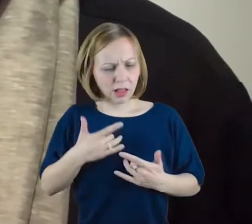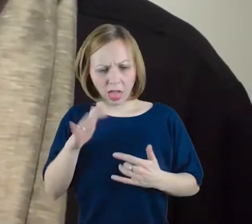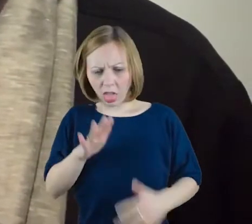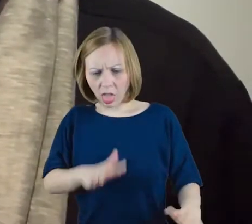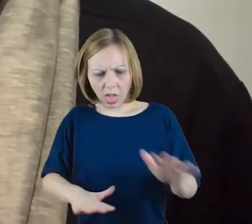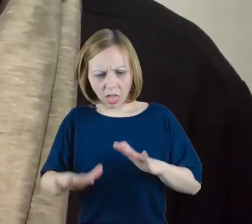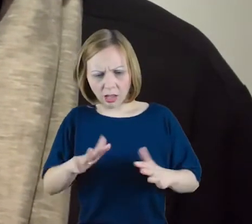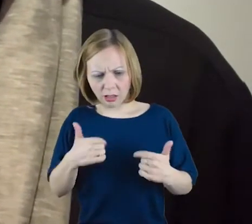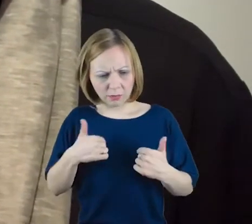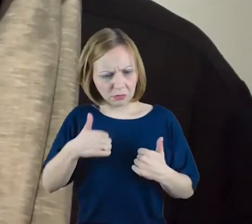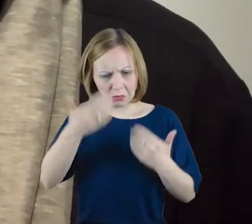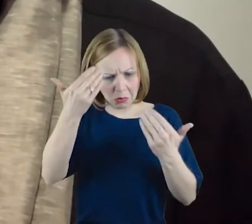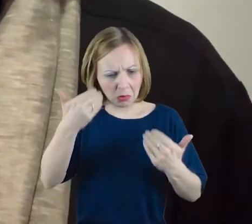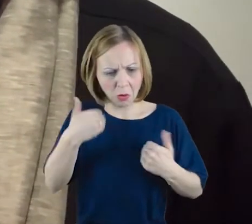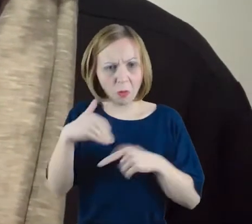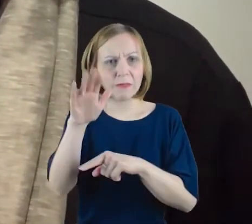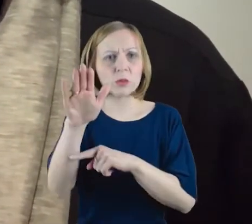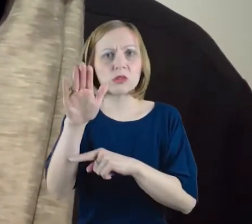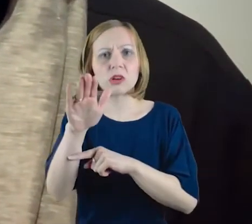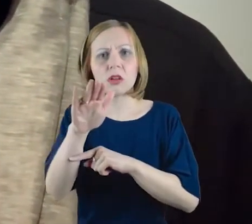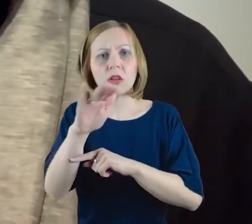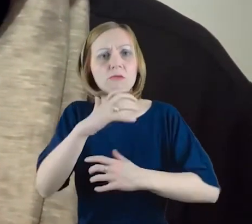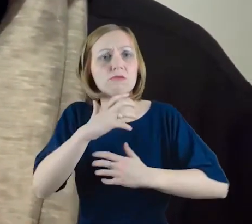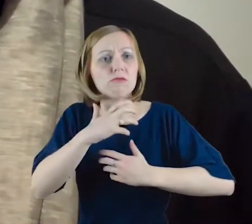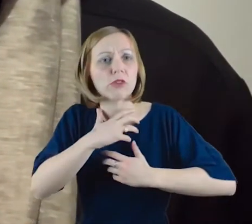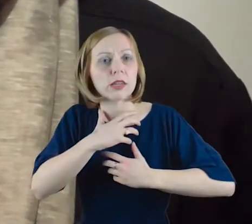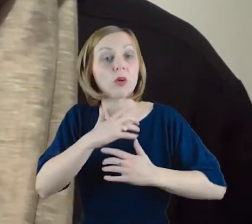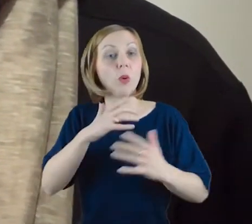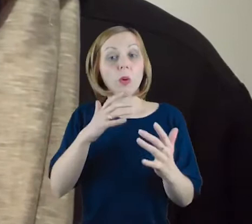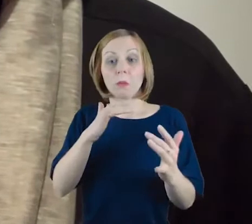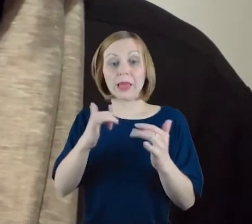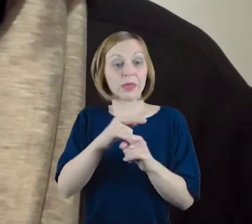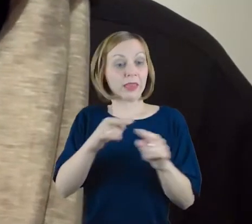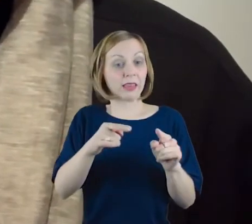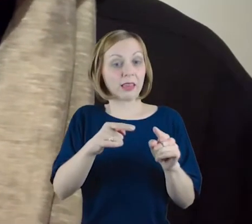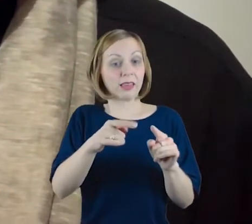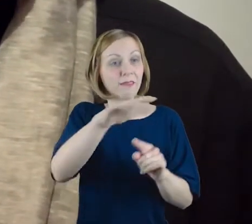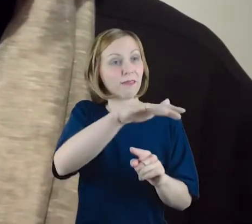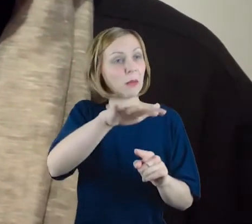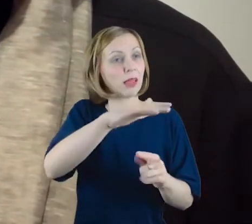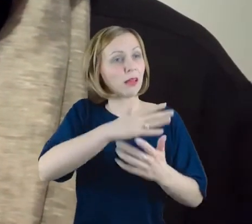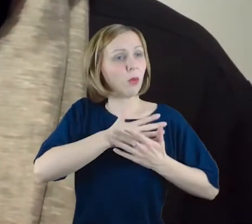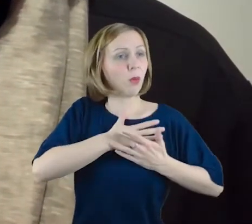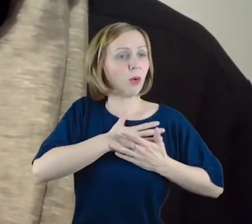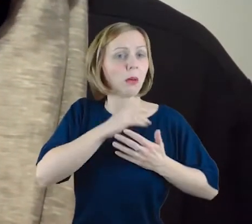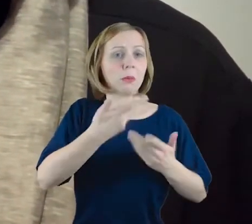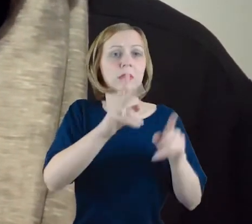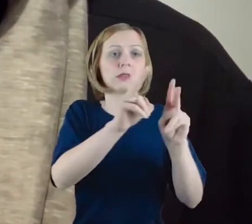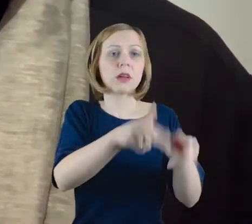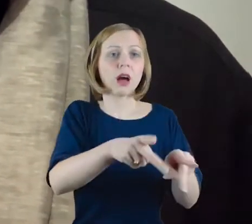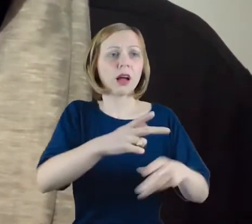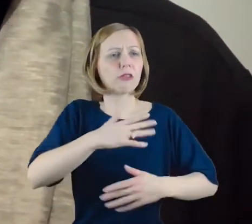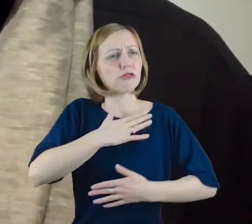know, or frightened about our future, or indeed be grieving for a loved one who has died.